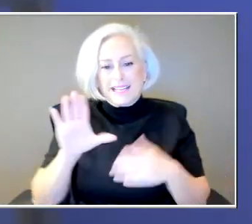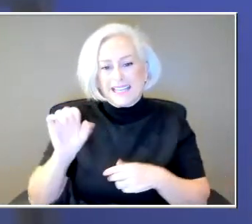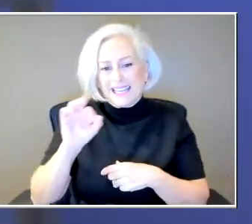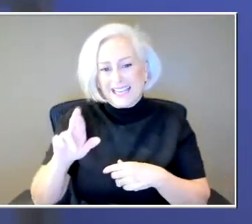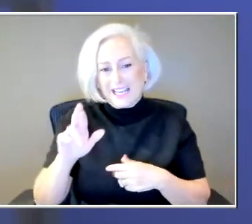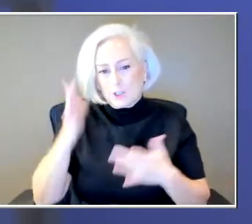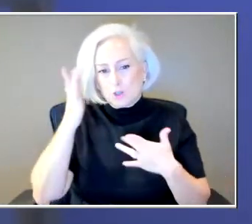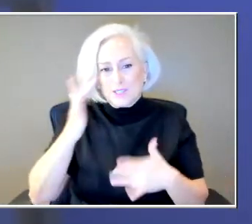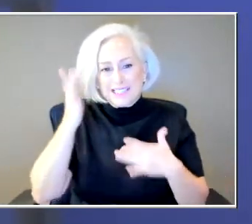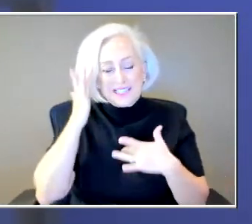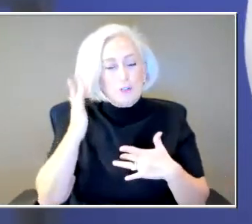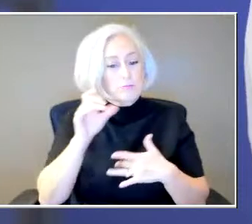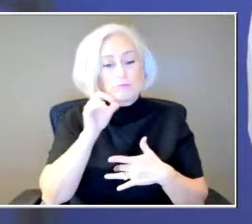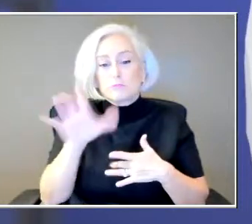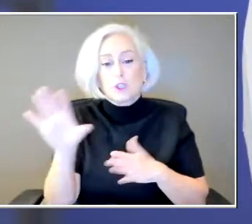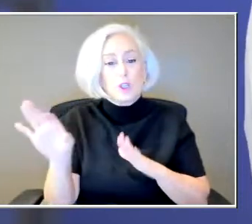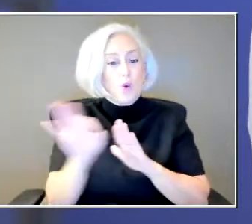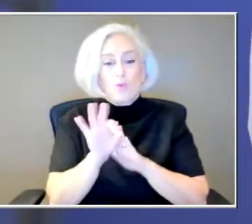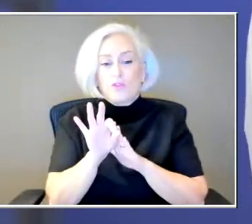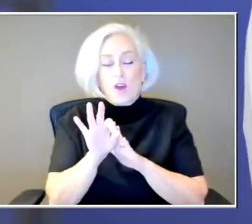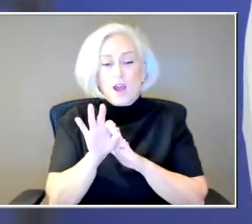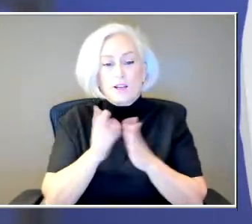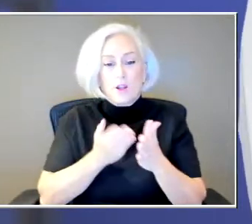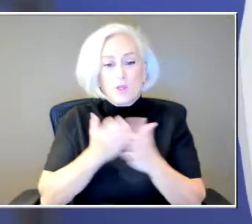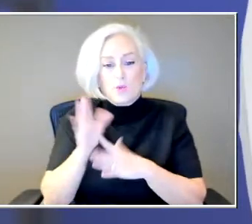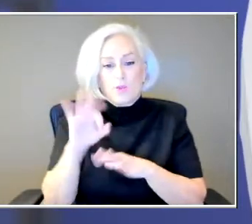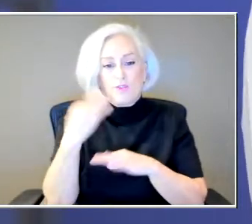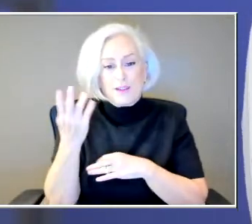to find just by family history alone.